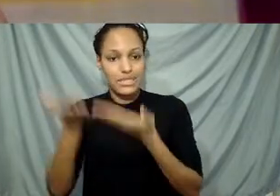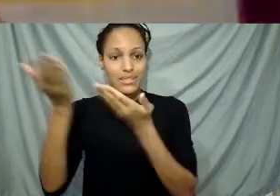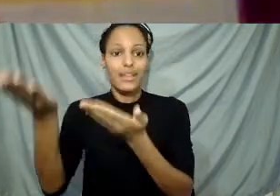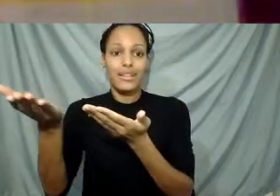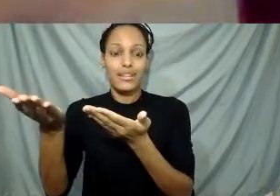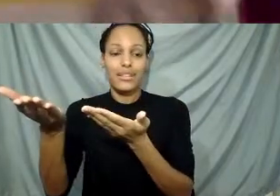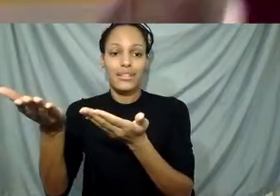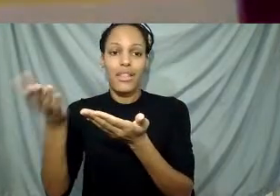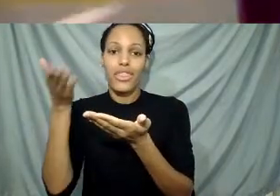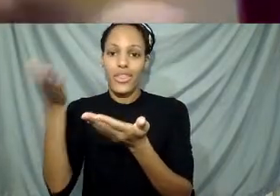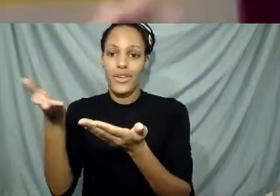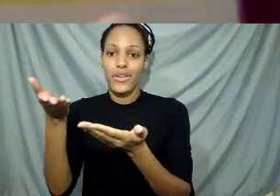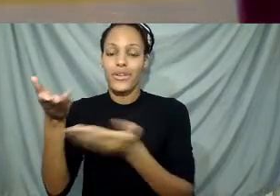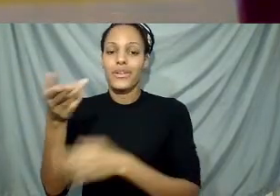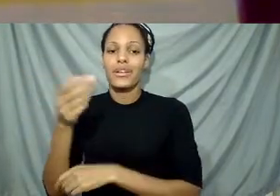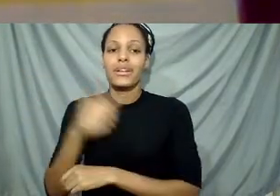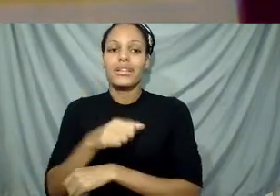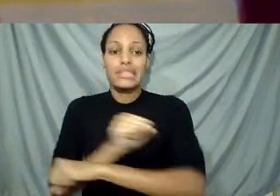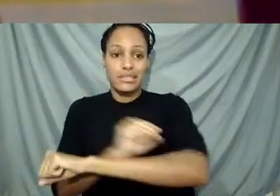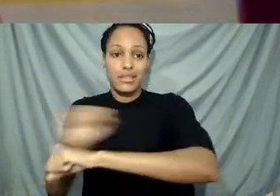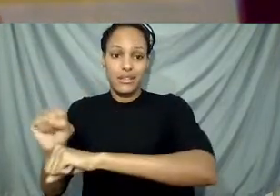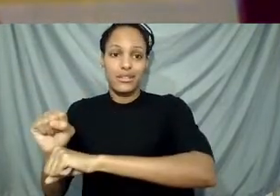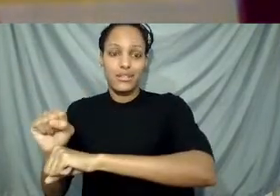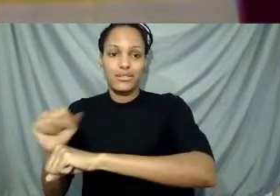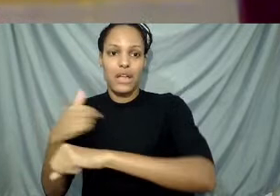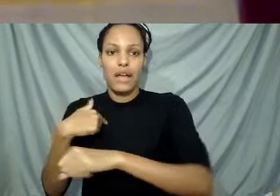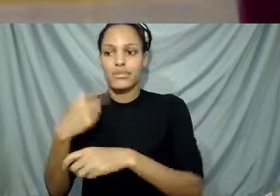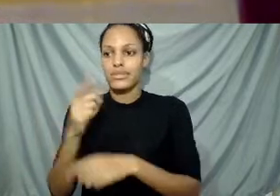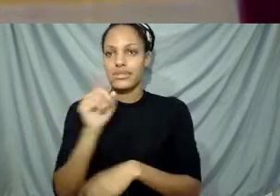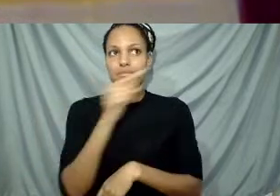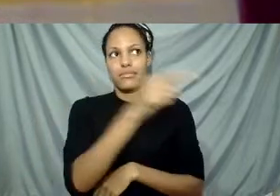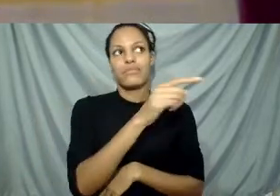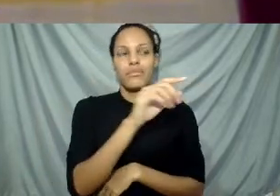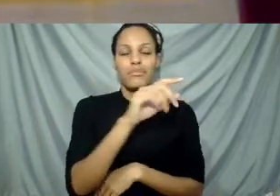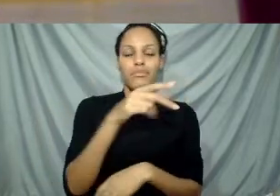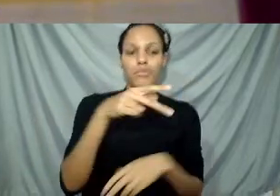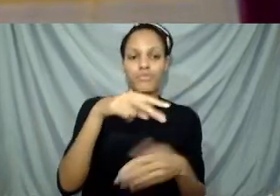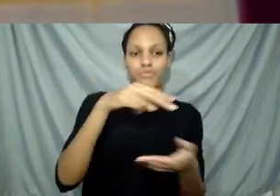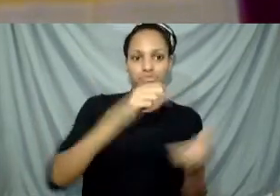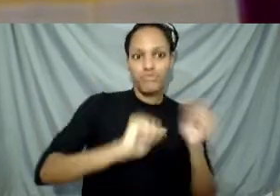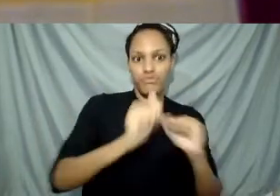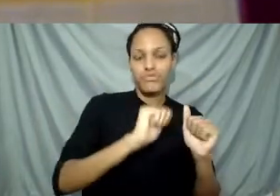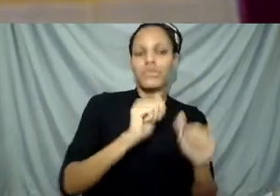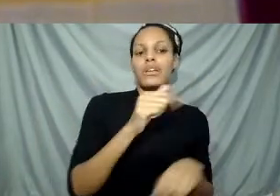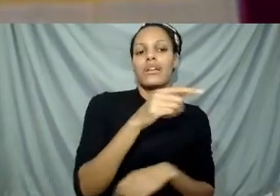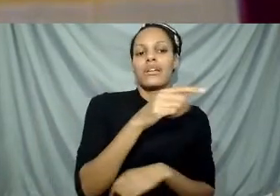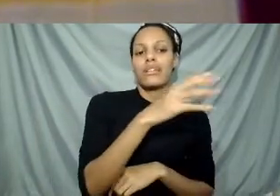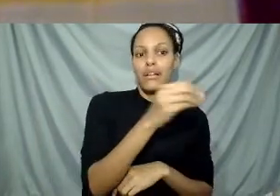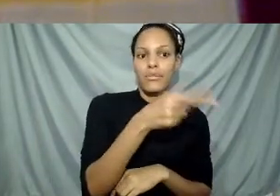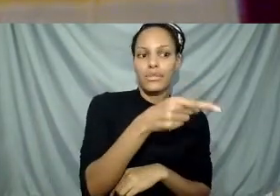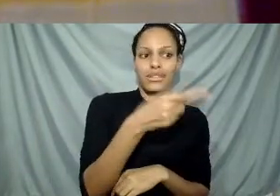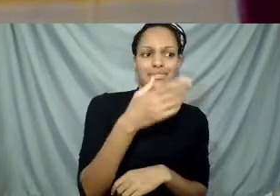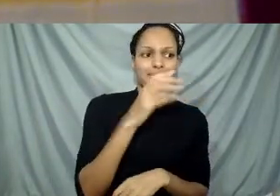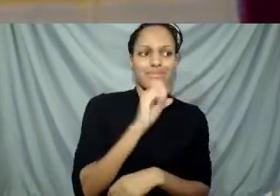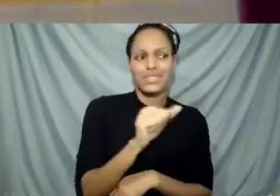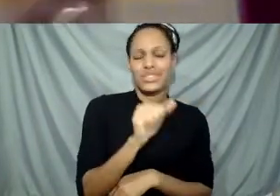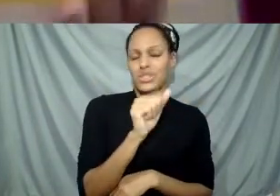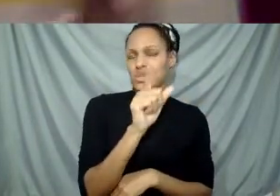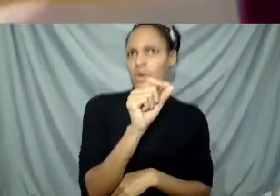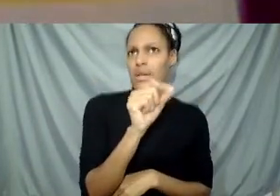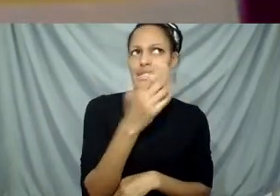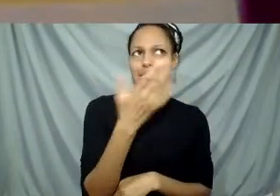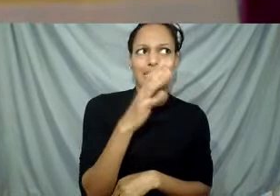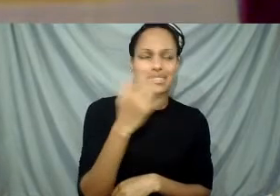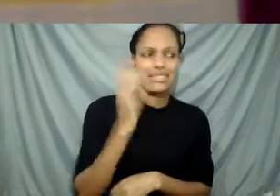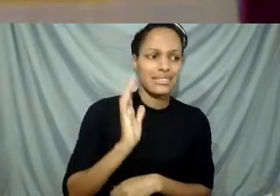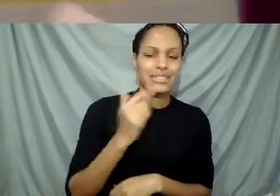so the Joyce was somewhere I was performing with the Petronio company for at that time since I was 20 or something. So here we are all